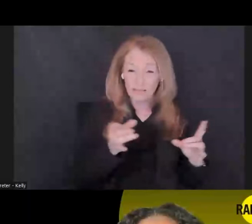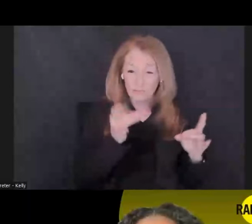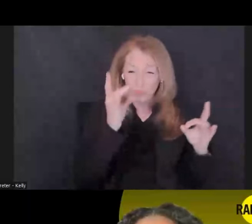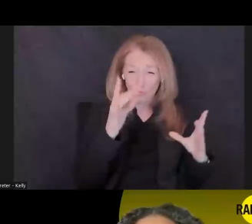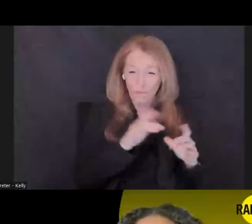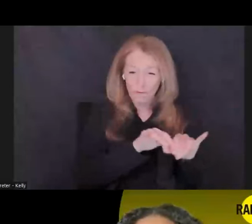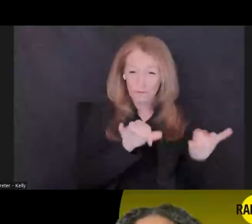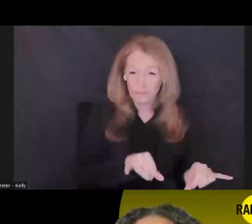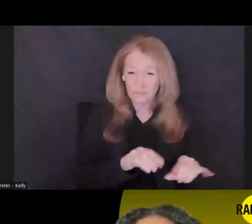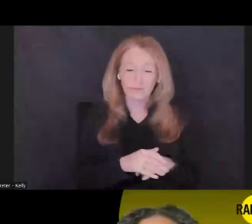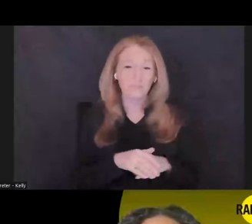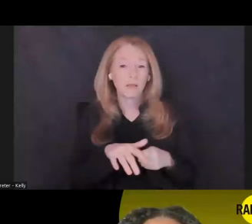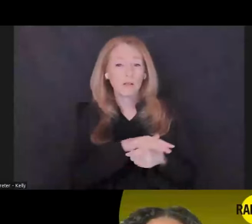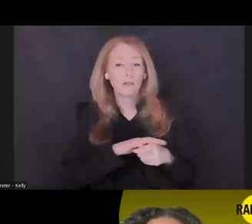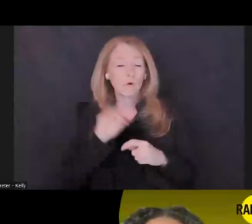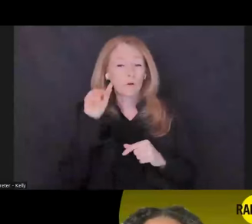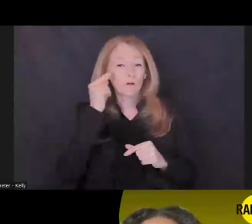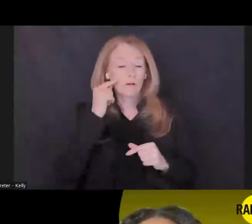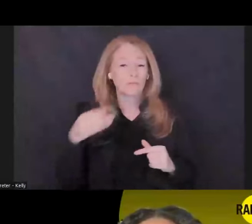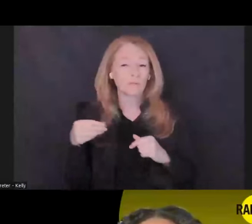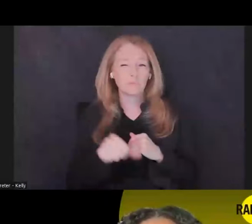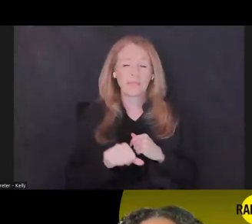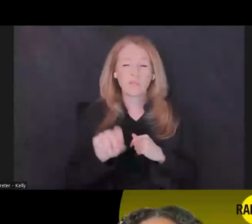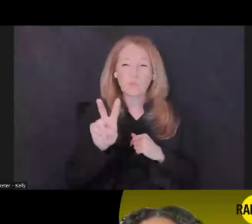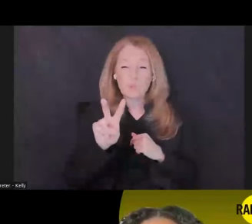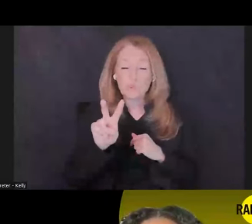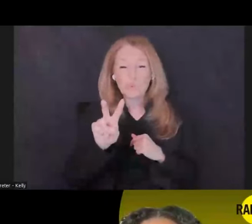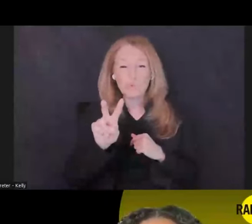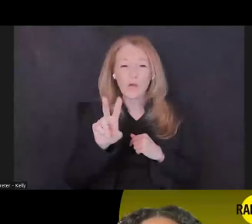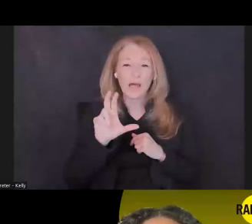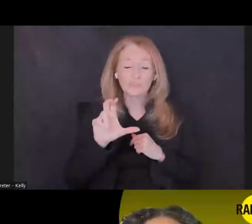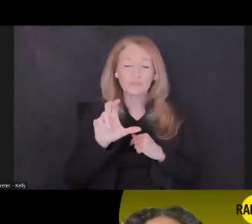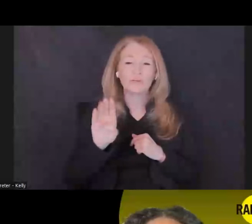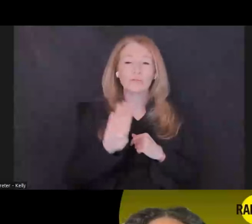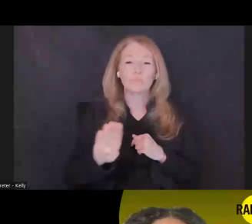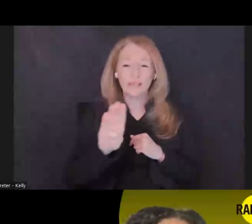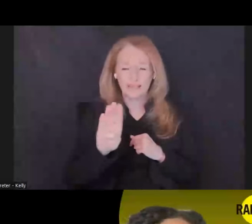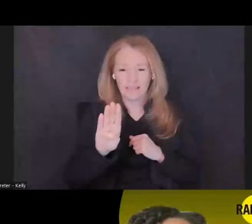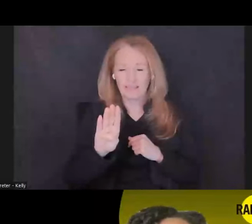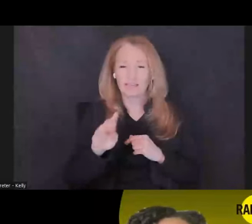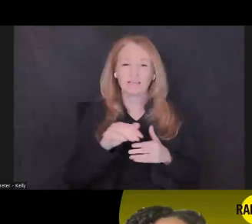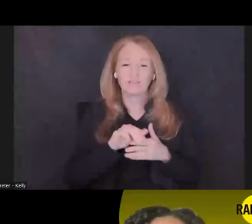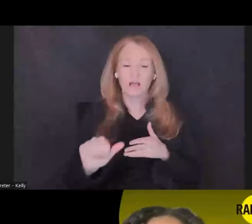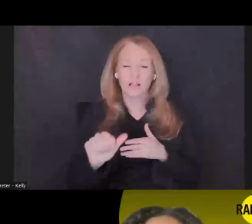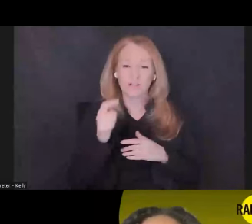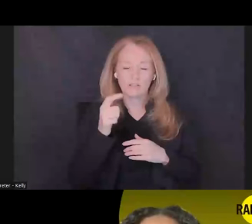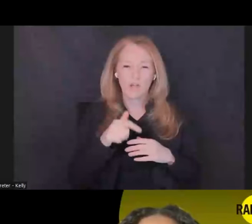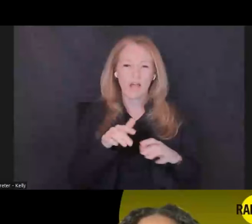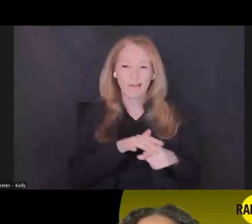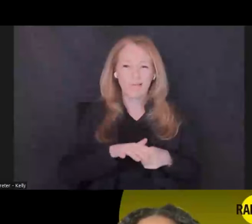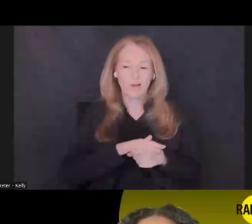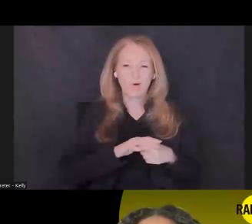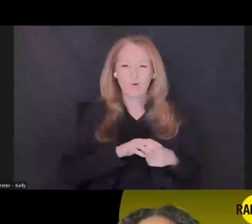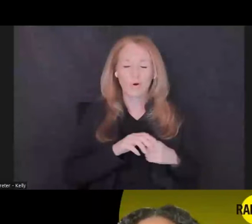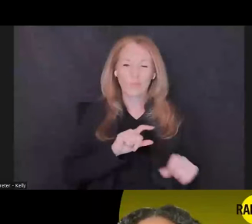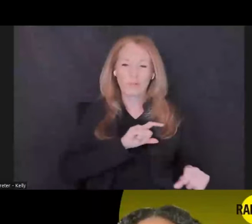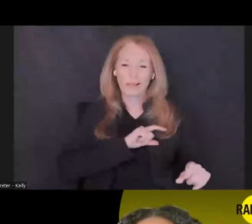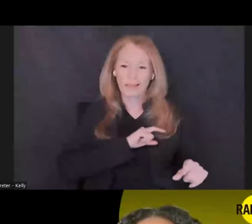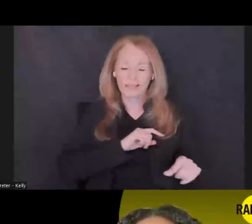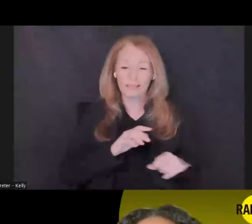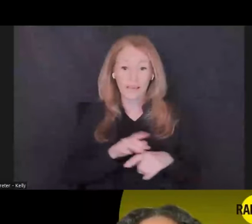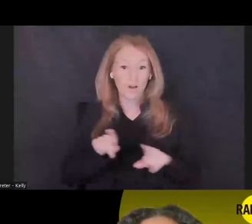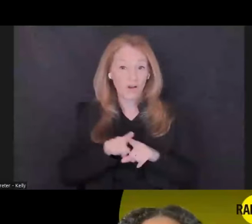Local governments spend more than $200 billion on policing and even more billions of dollars to settle police